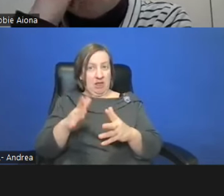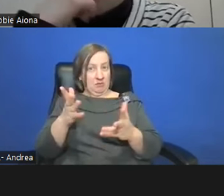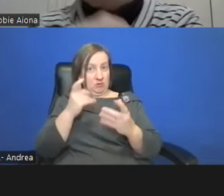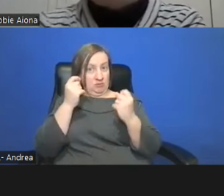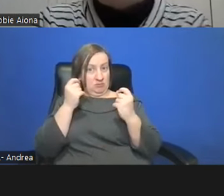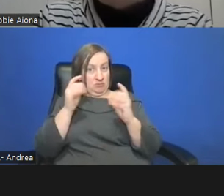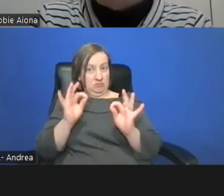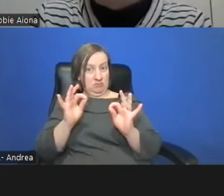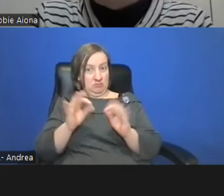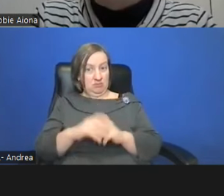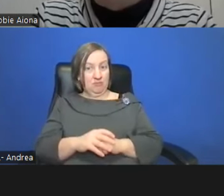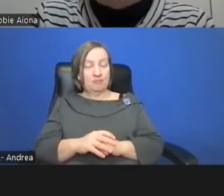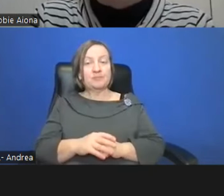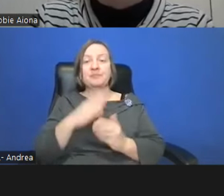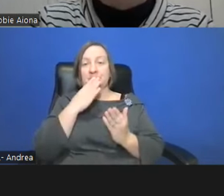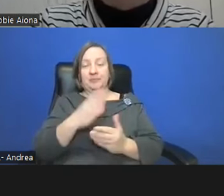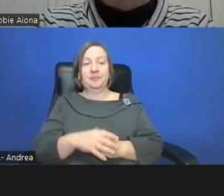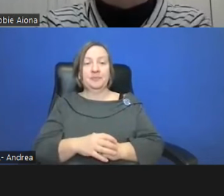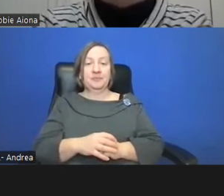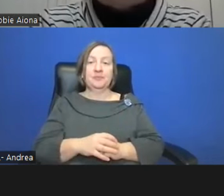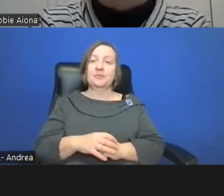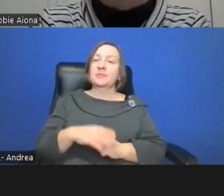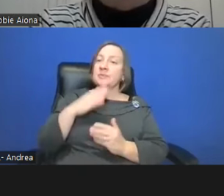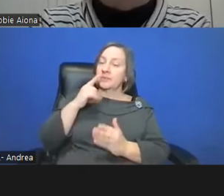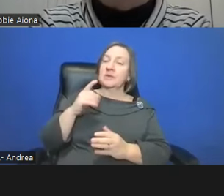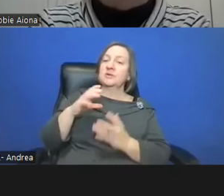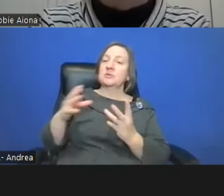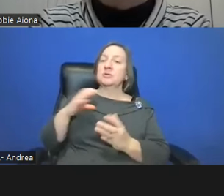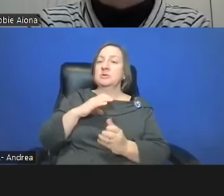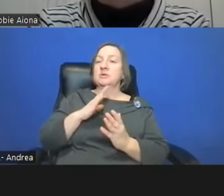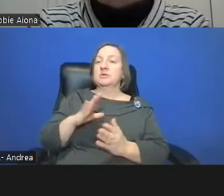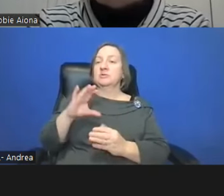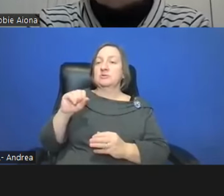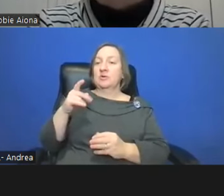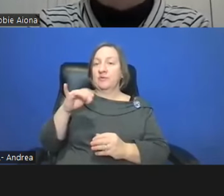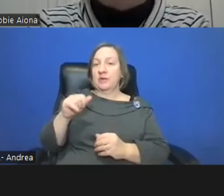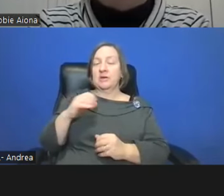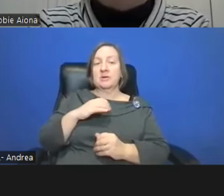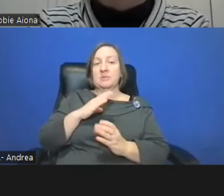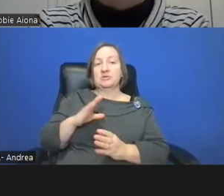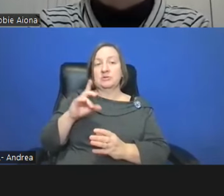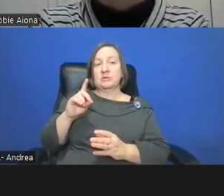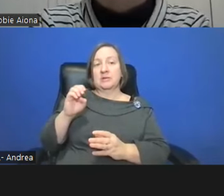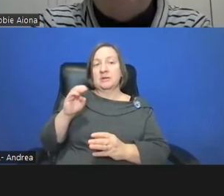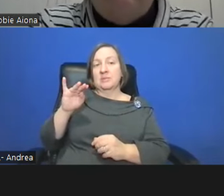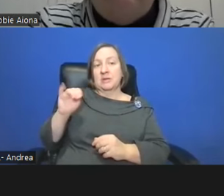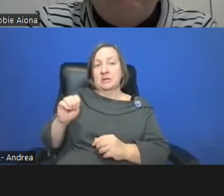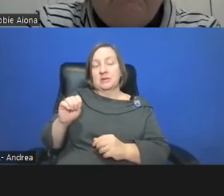understanding. Thank you. Thank you so much, Commissioner Sophia. Commissioner Debbie.